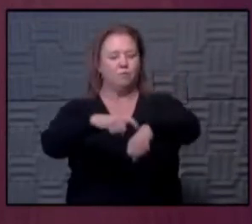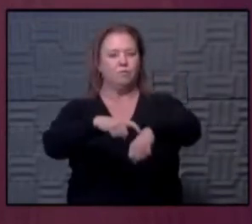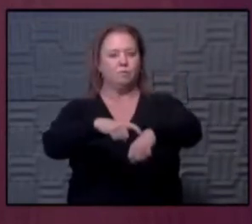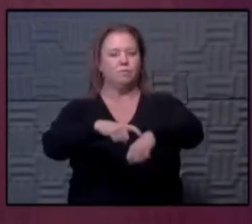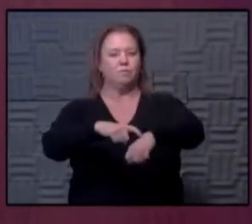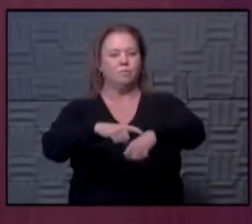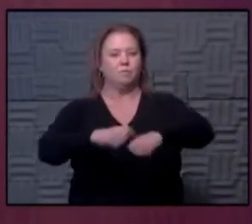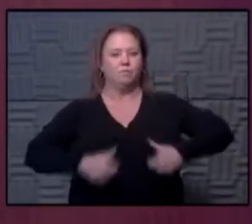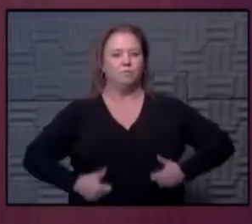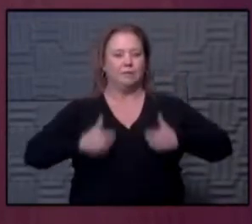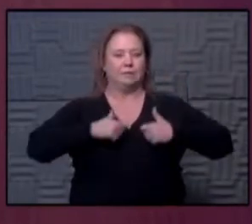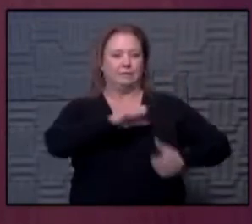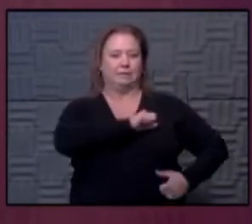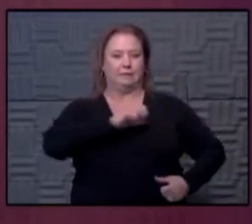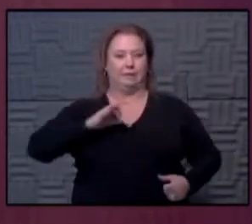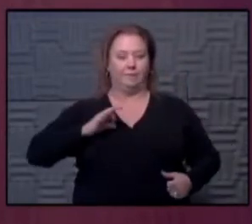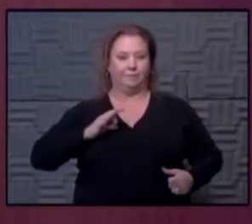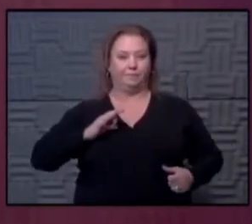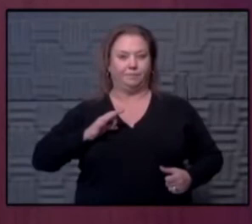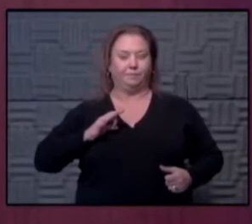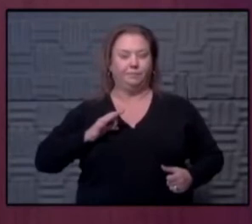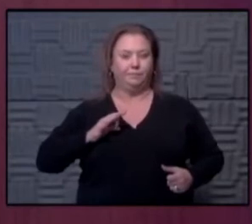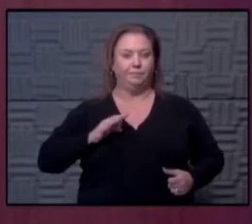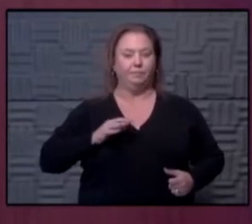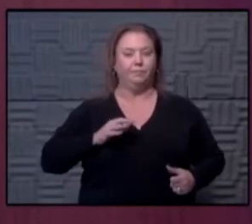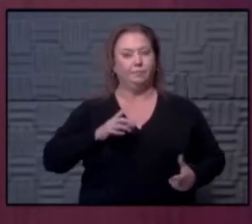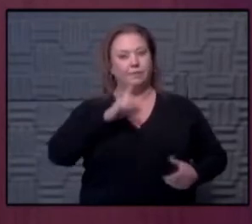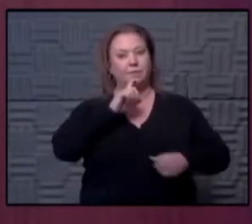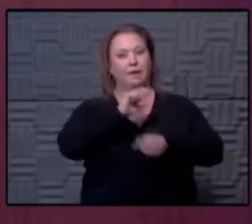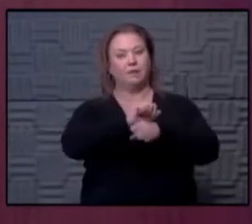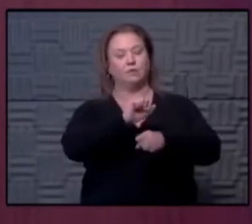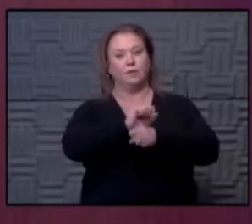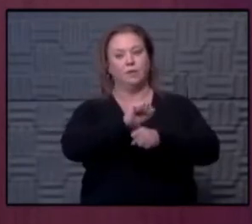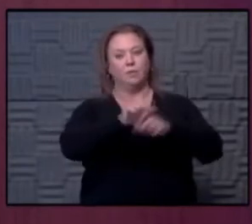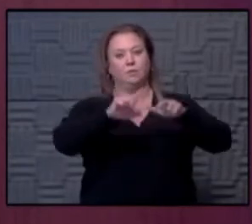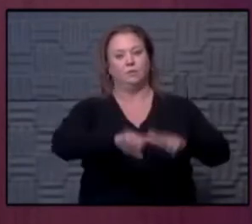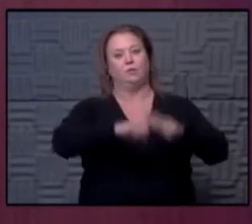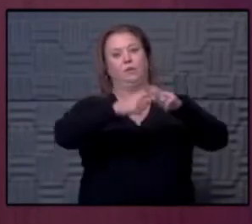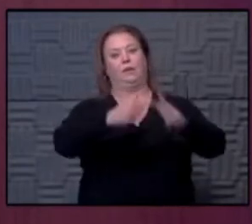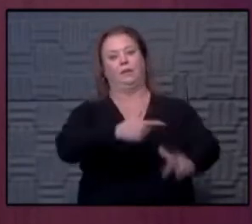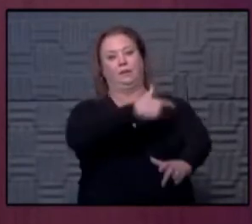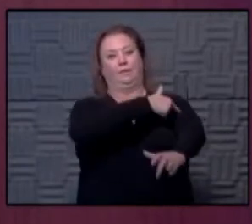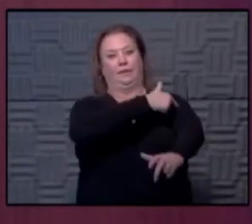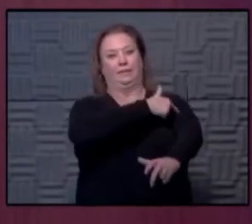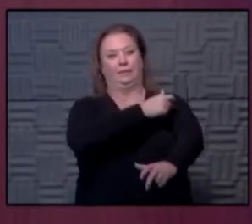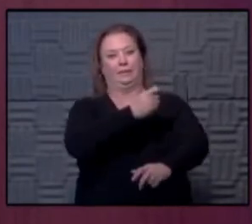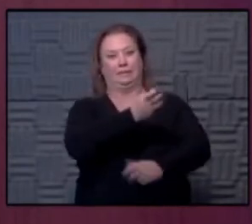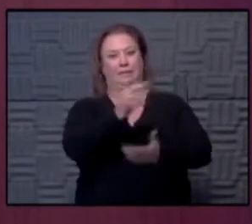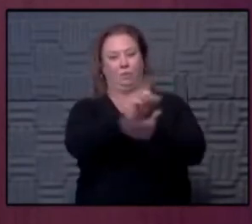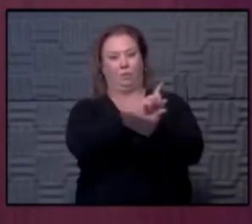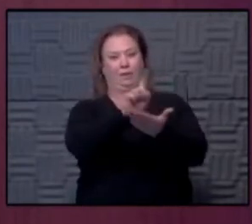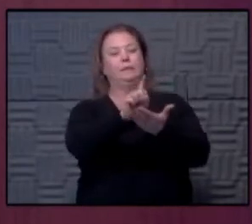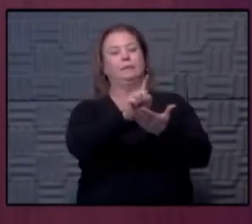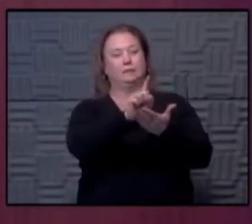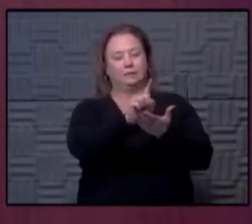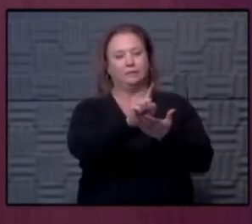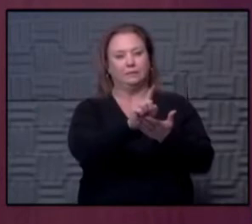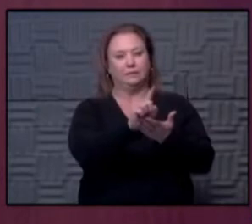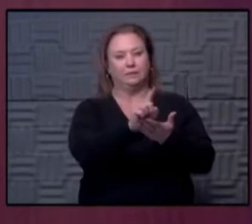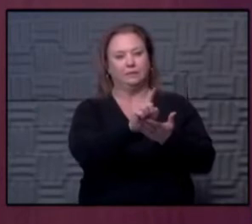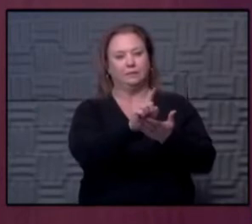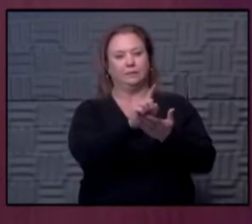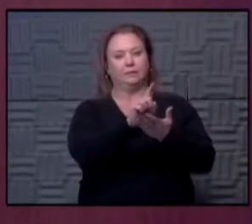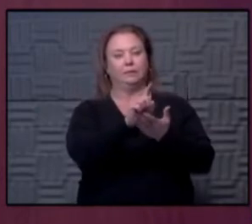so long-term care residents and staff actually probably will start getting the vaccine within the next couple of weeks.